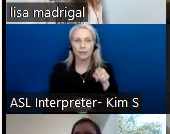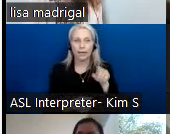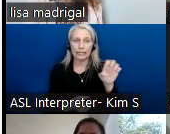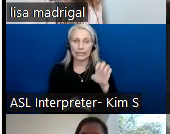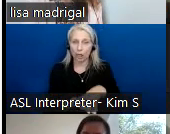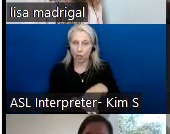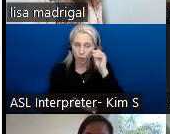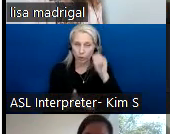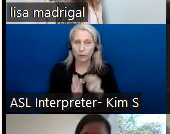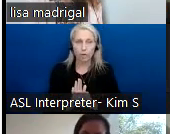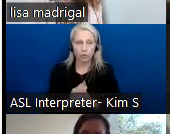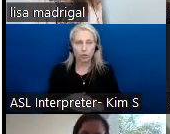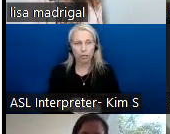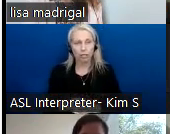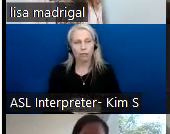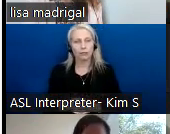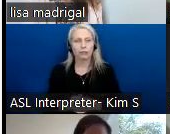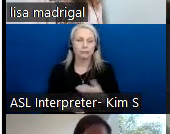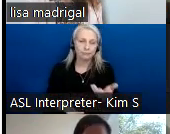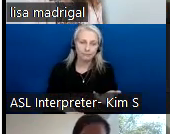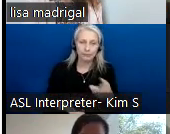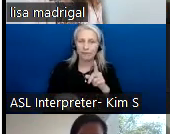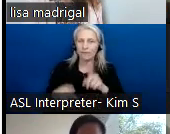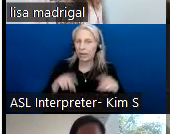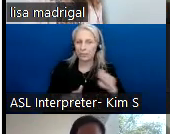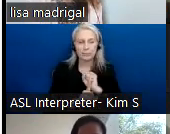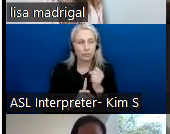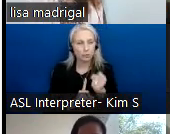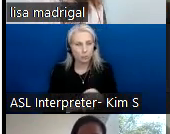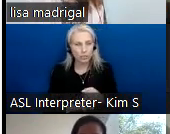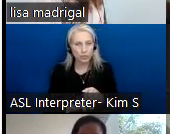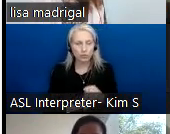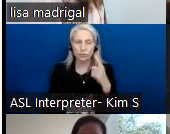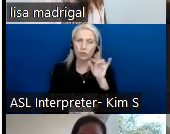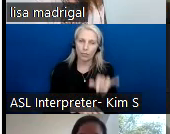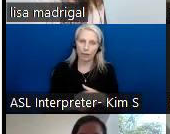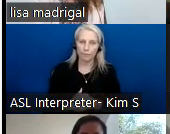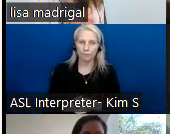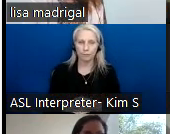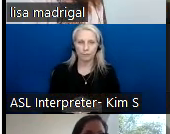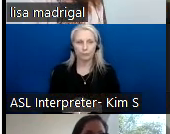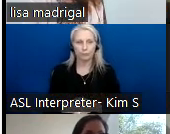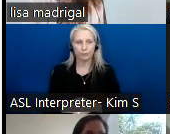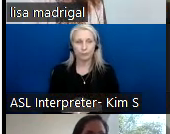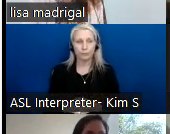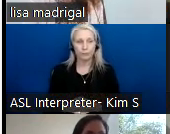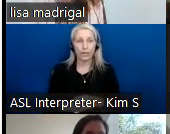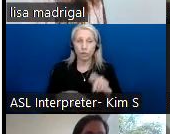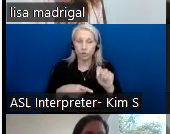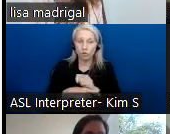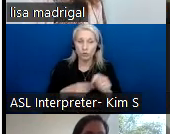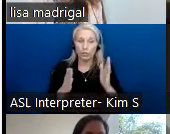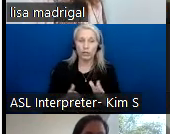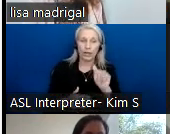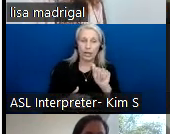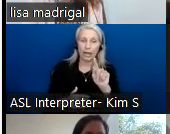module. So various situations and setups for that. Ending with a trainer